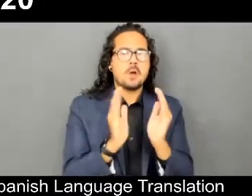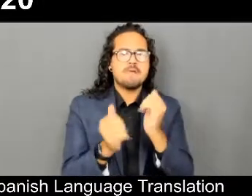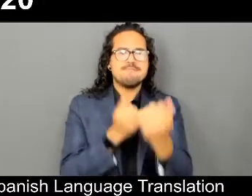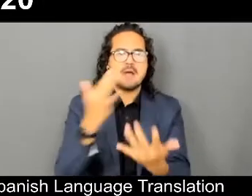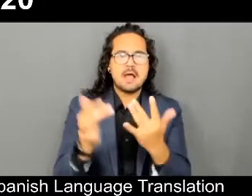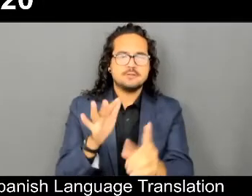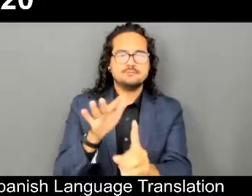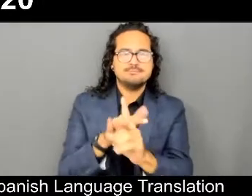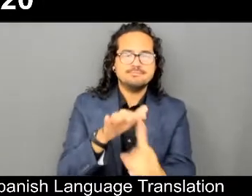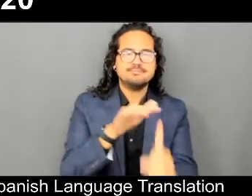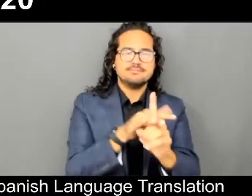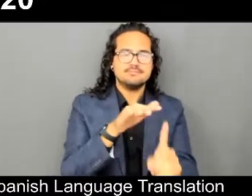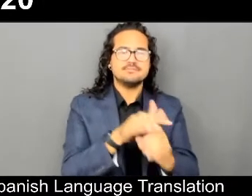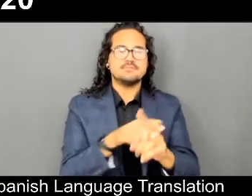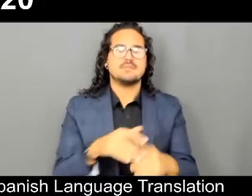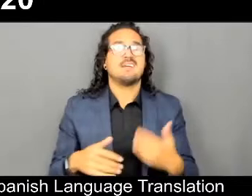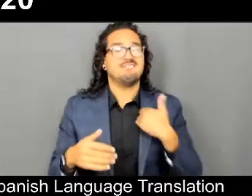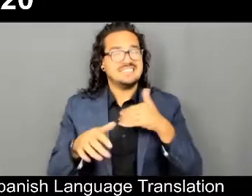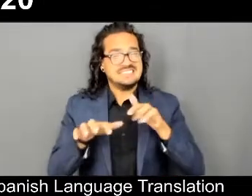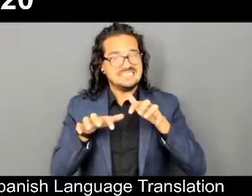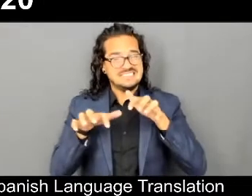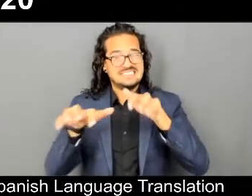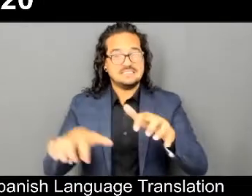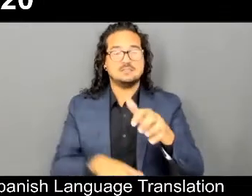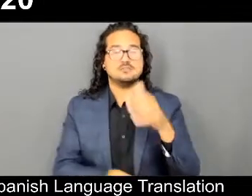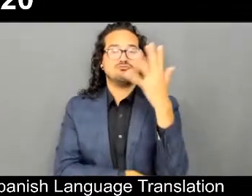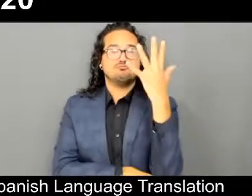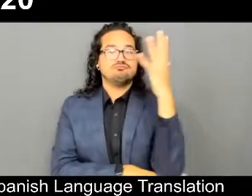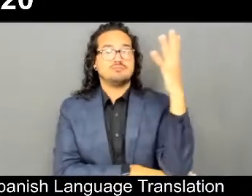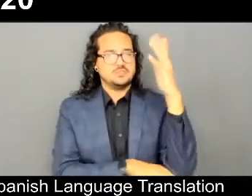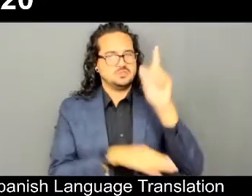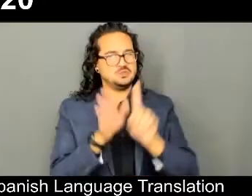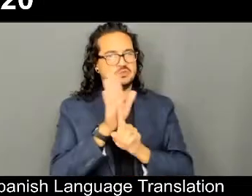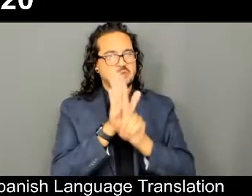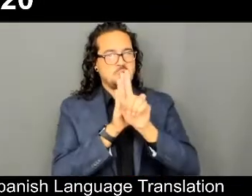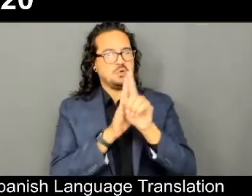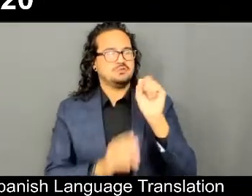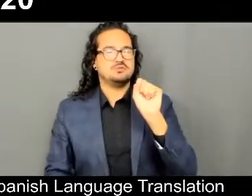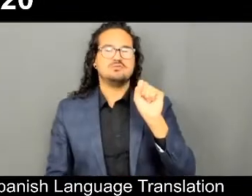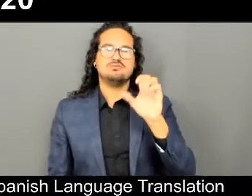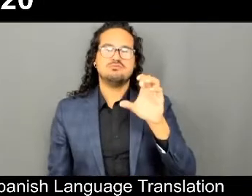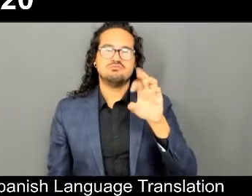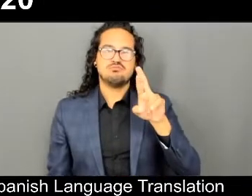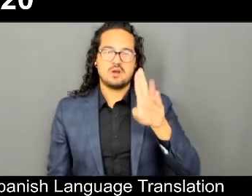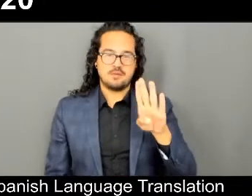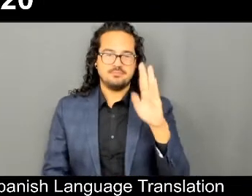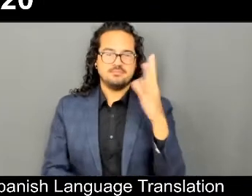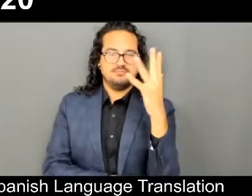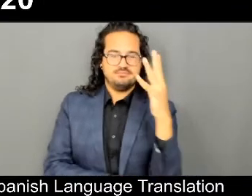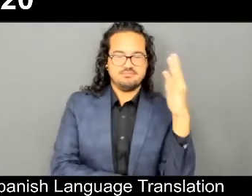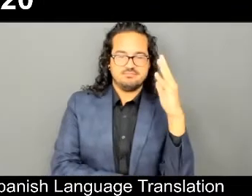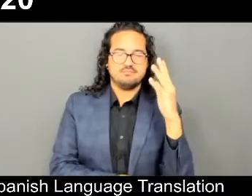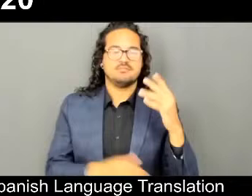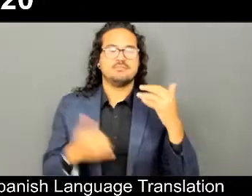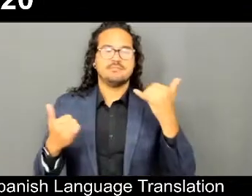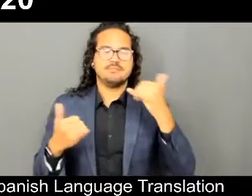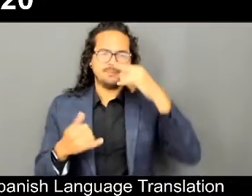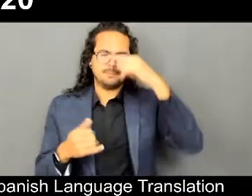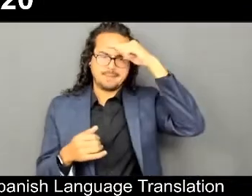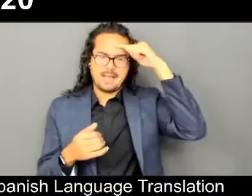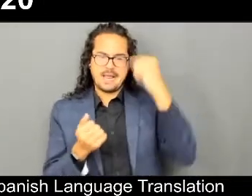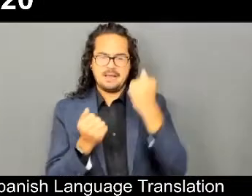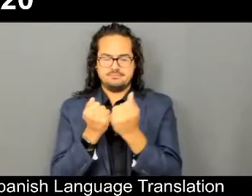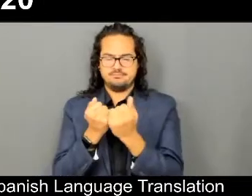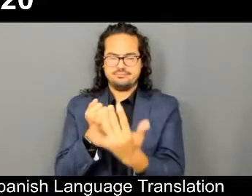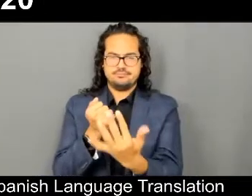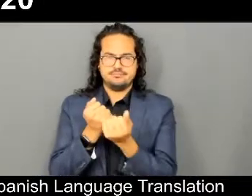doing a little bit of burning operations, a little bit of black lining, if you will. And some folks have also asked what the difference is